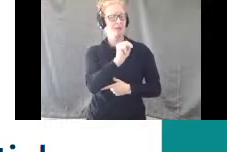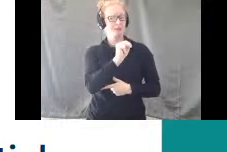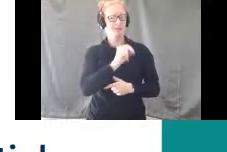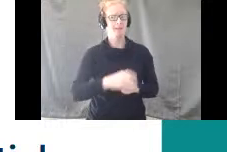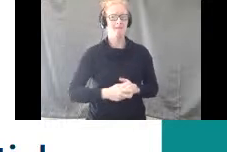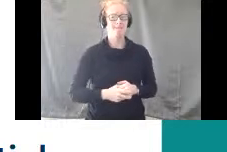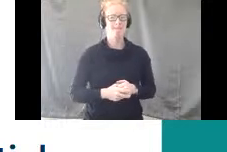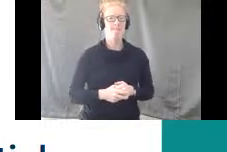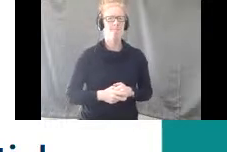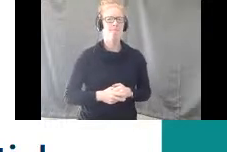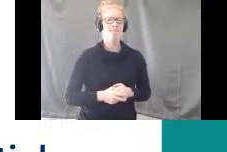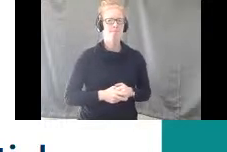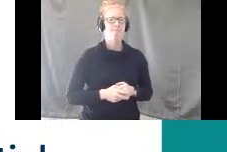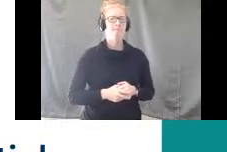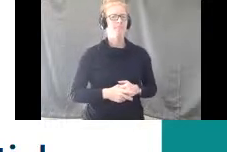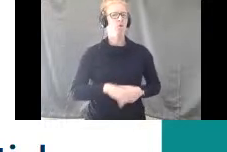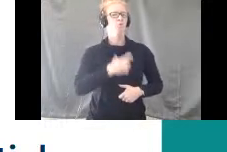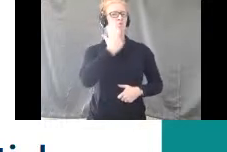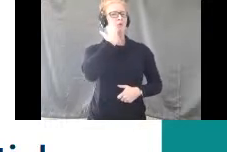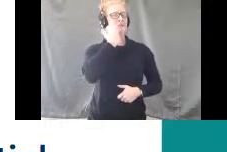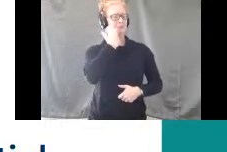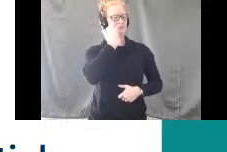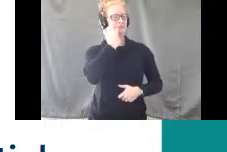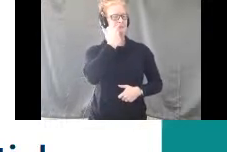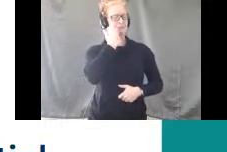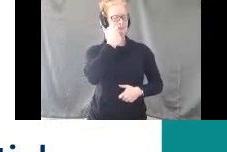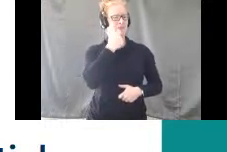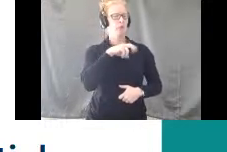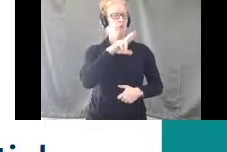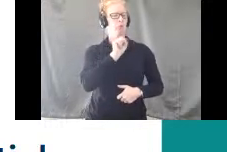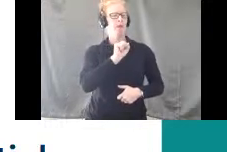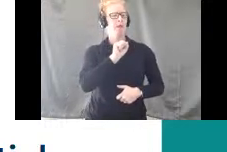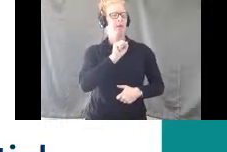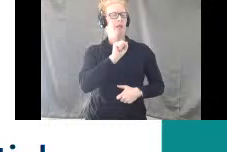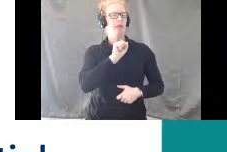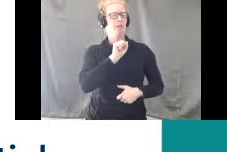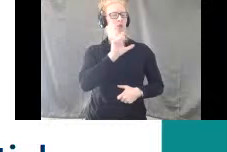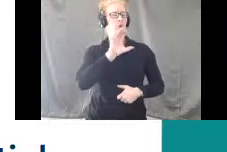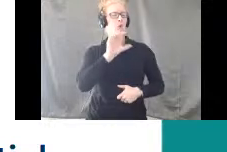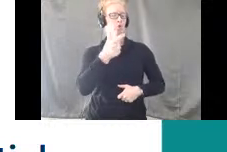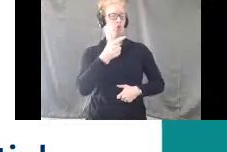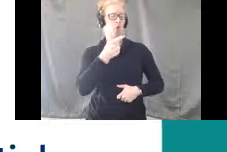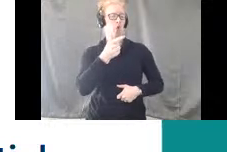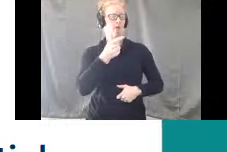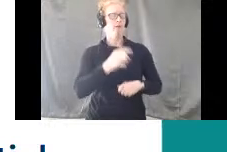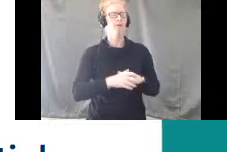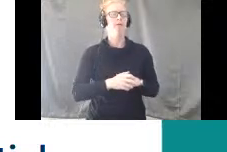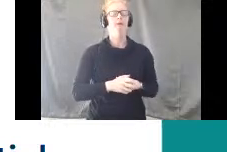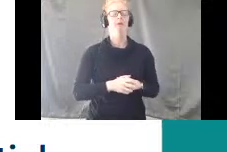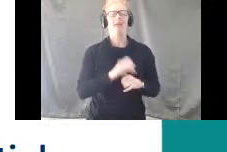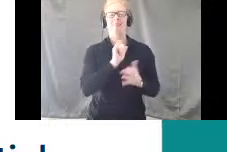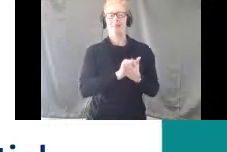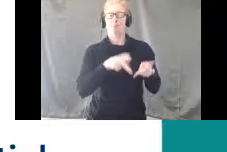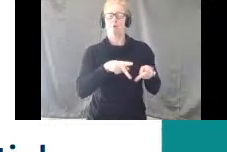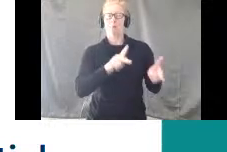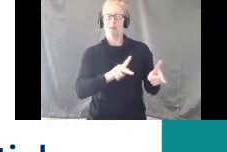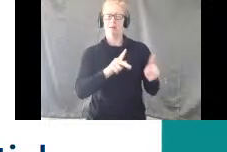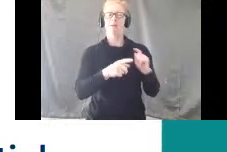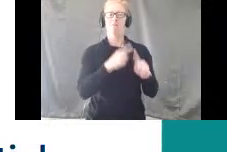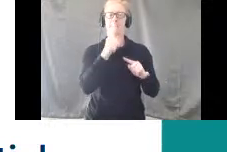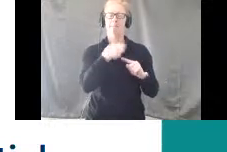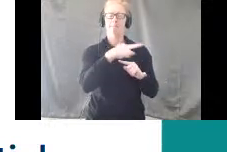Giving an update on our latest with the U.S. Coast Guard bridge permit. Just a quick recap.